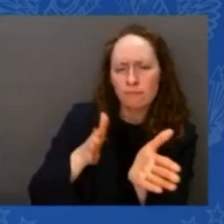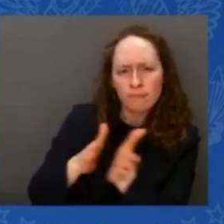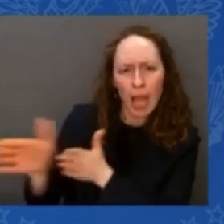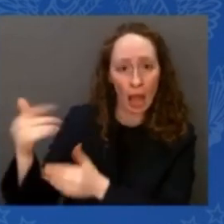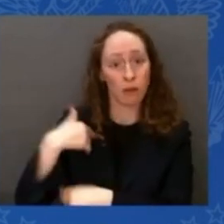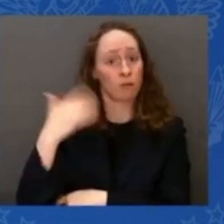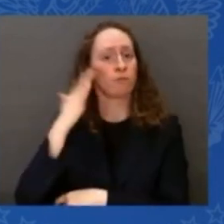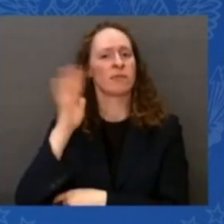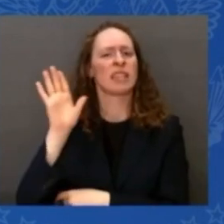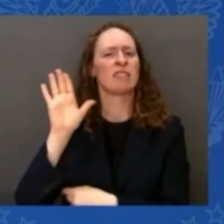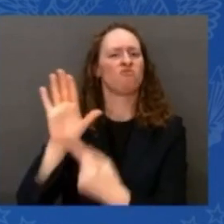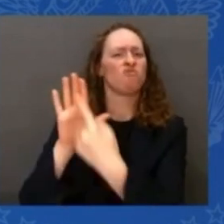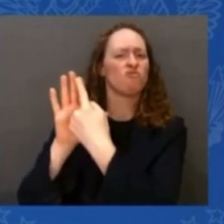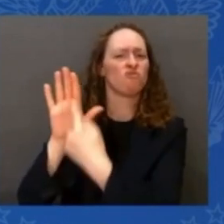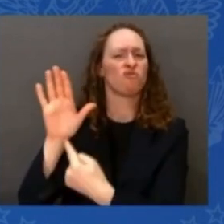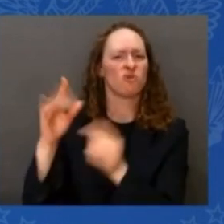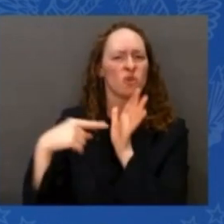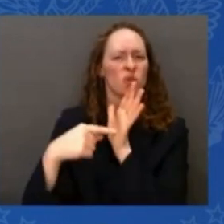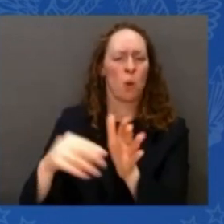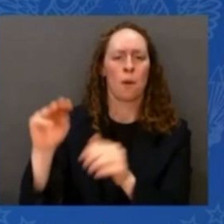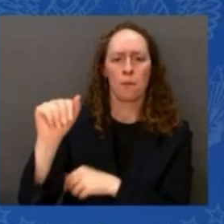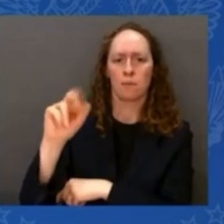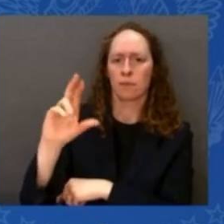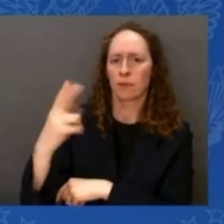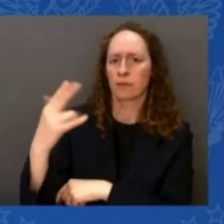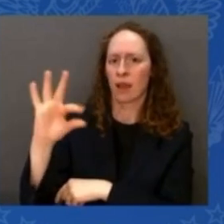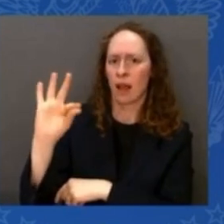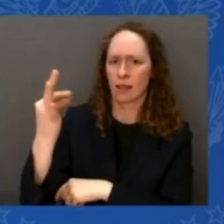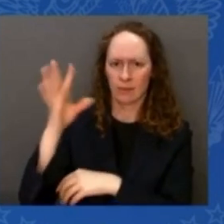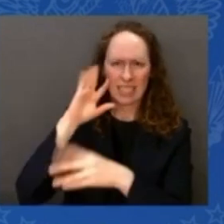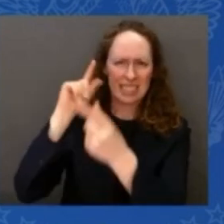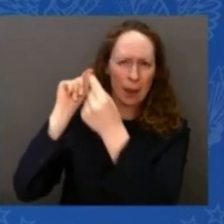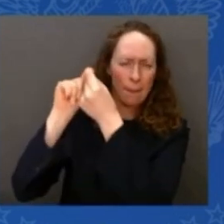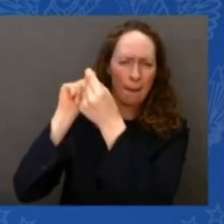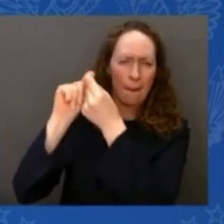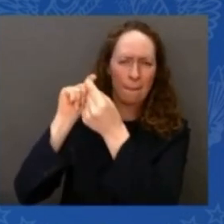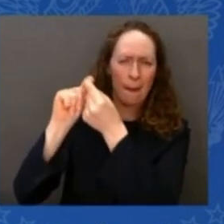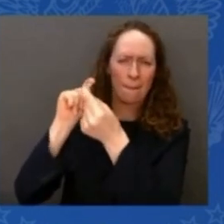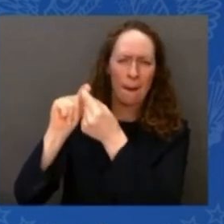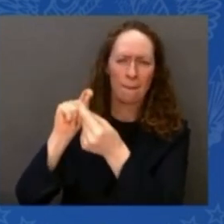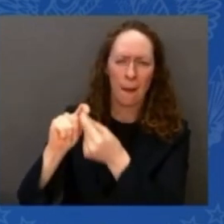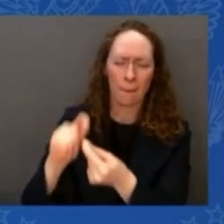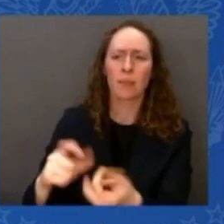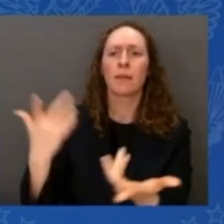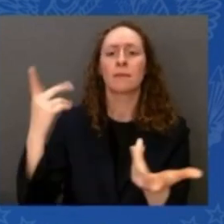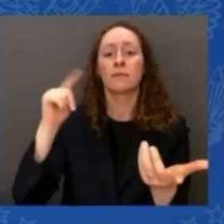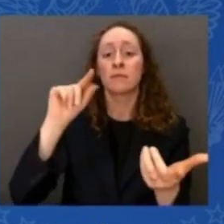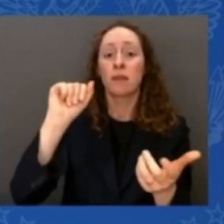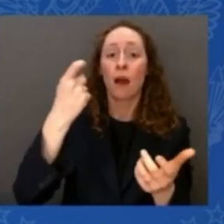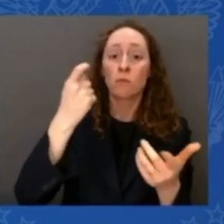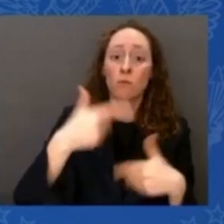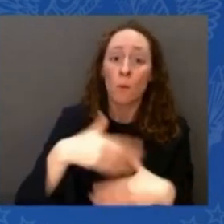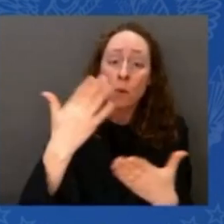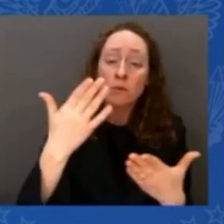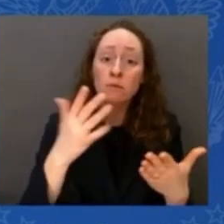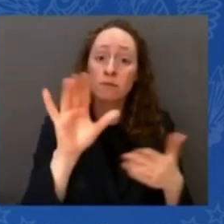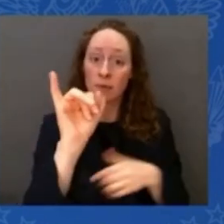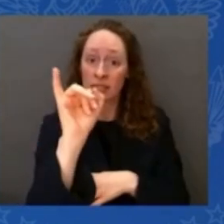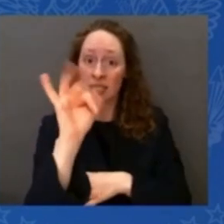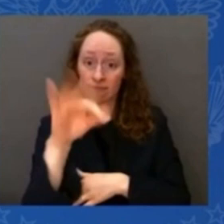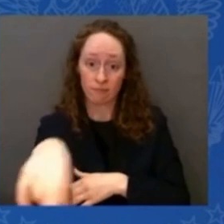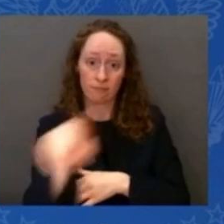single thing, every tax that's out there that I'm proposing, and no one over 400, making less than $400,000 is going to pay a penny more than